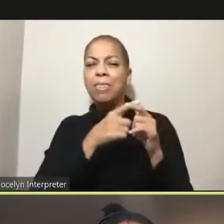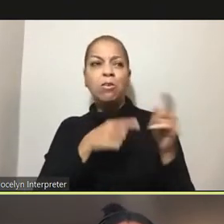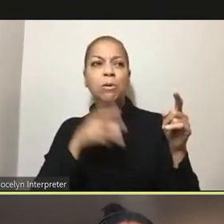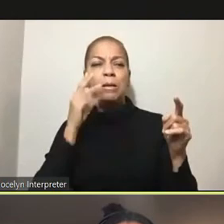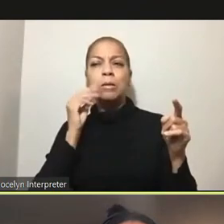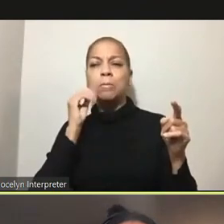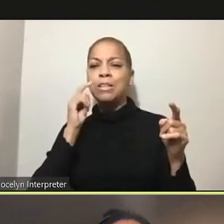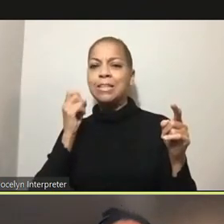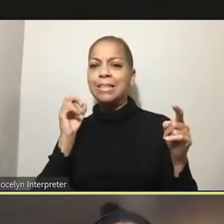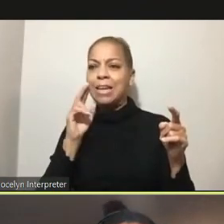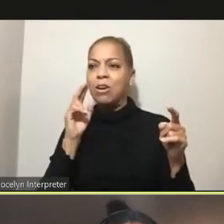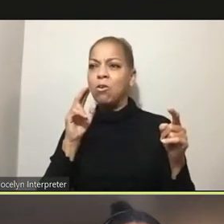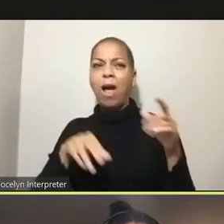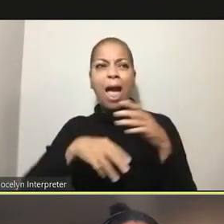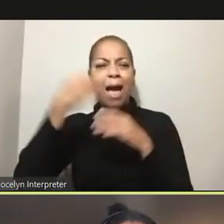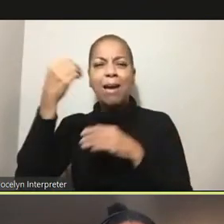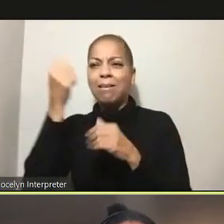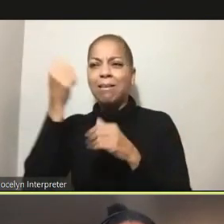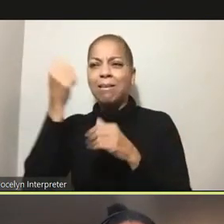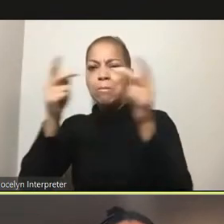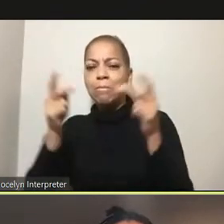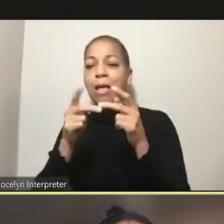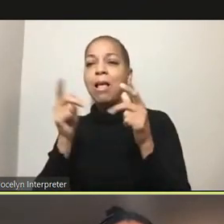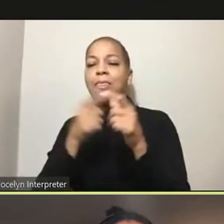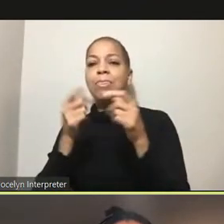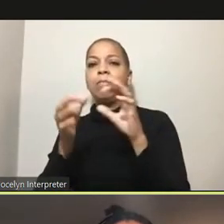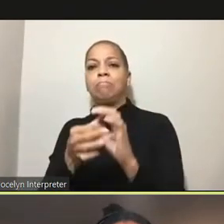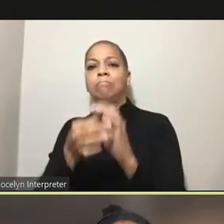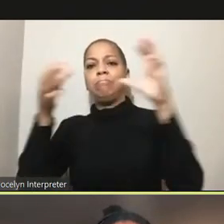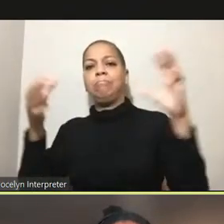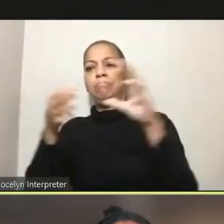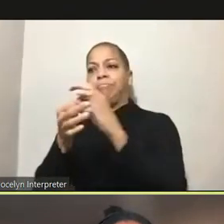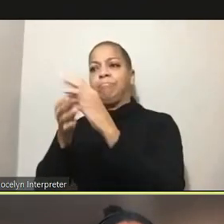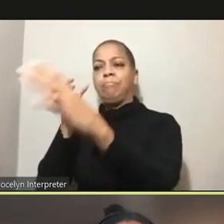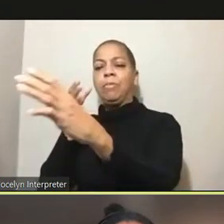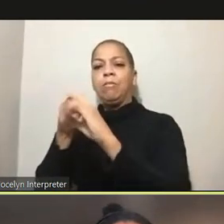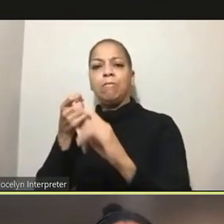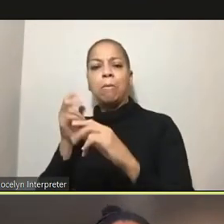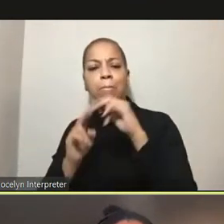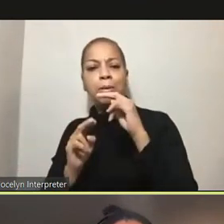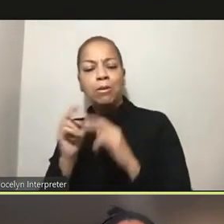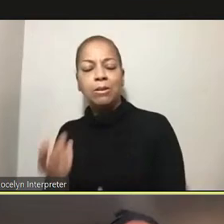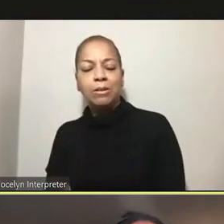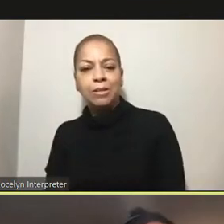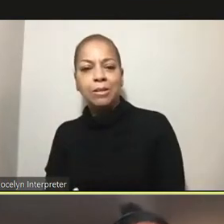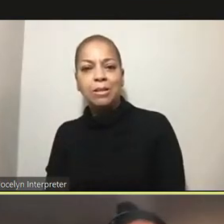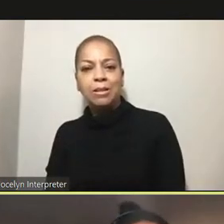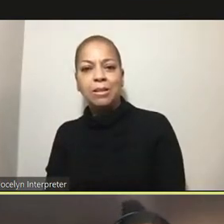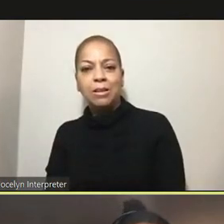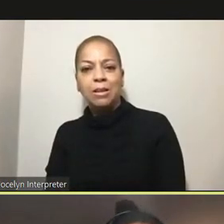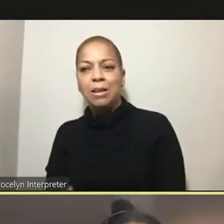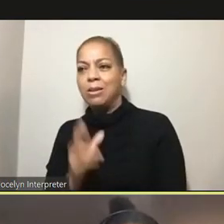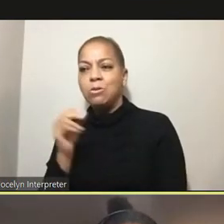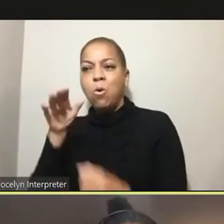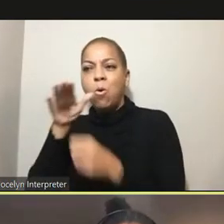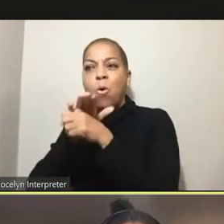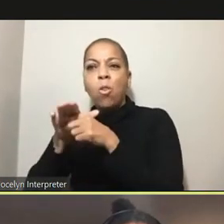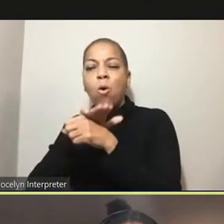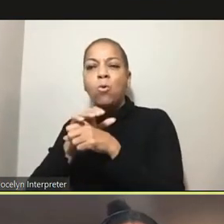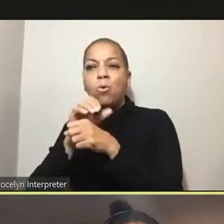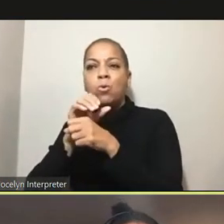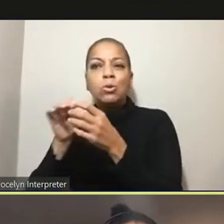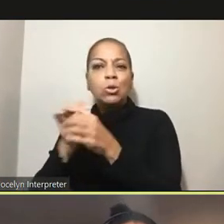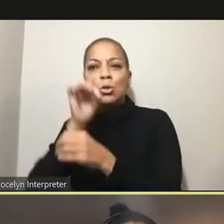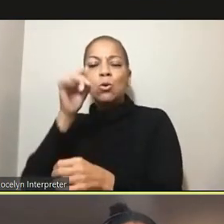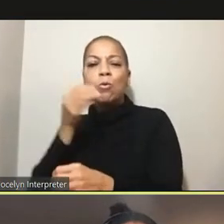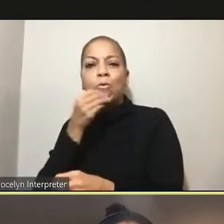every place. And then you've been disenfranchised out of even building. I can't, there's no like local soul food restaurant where I